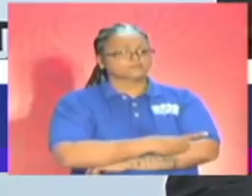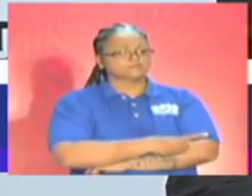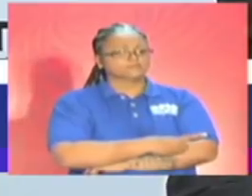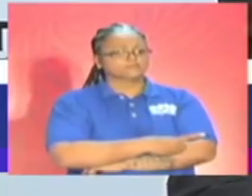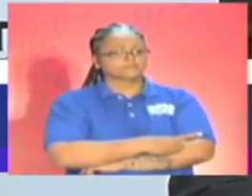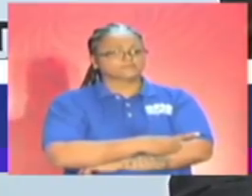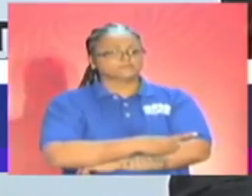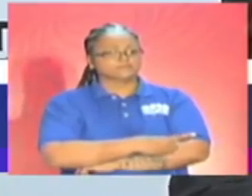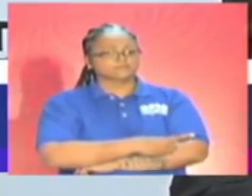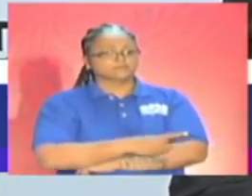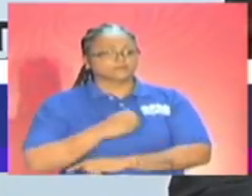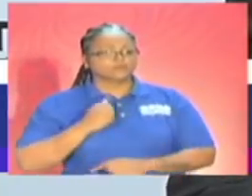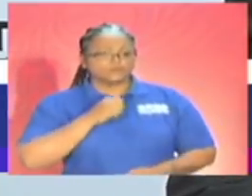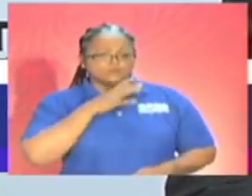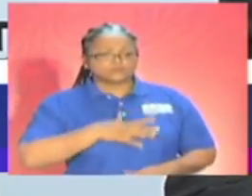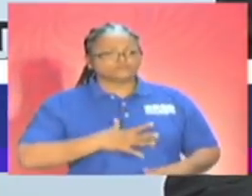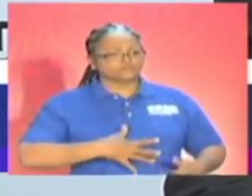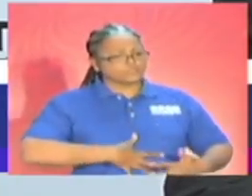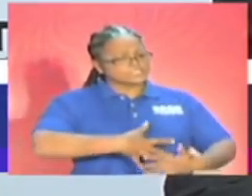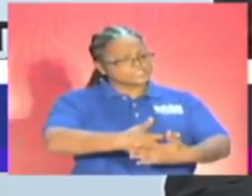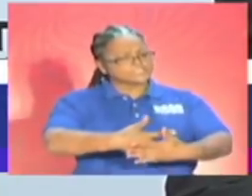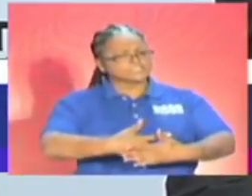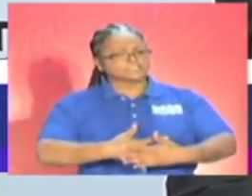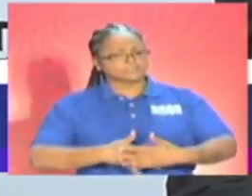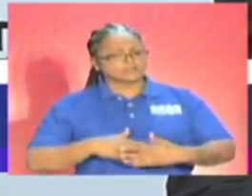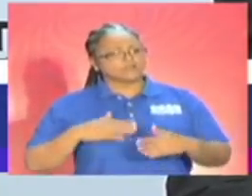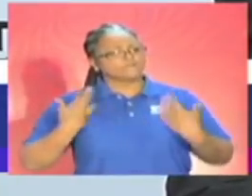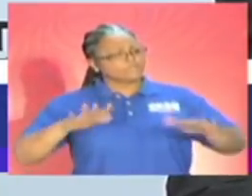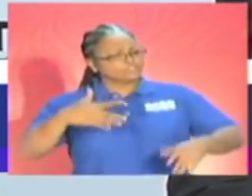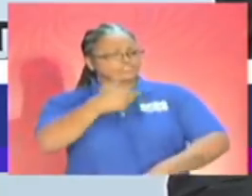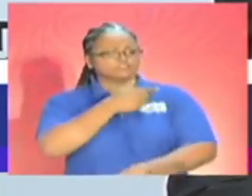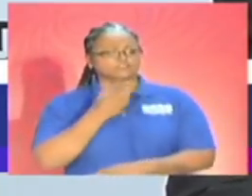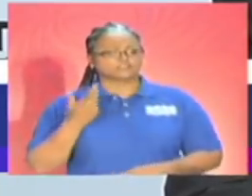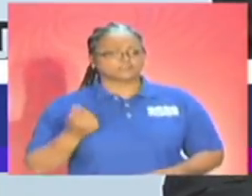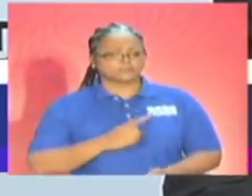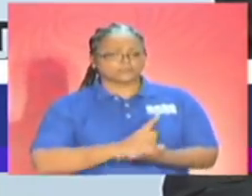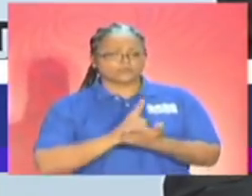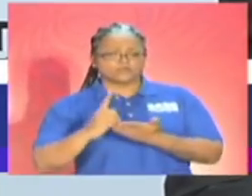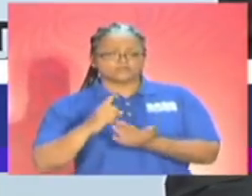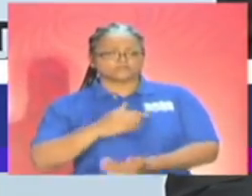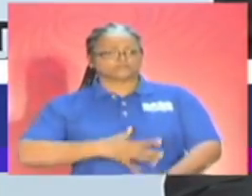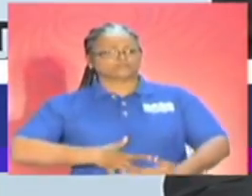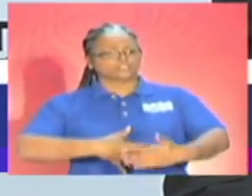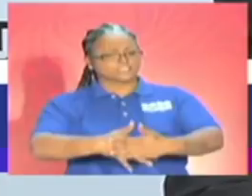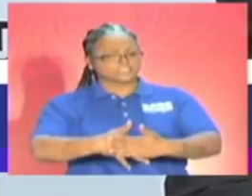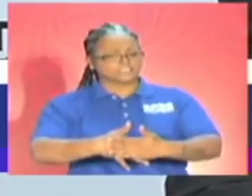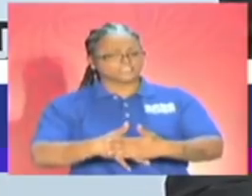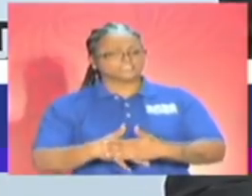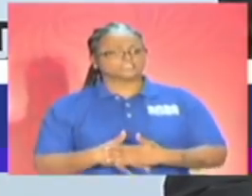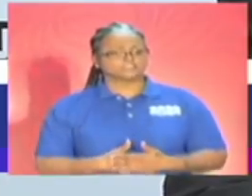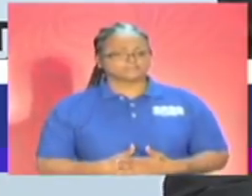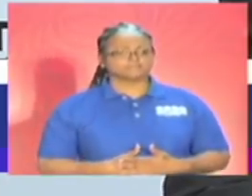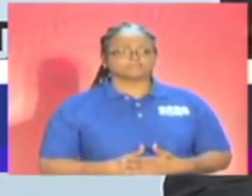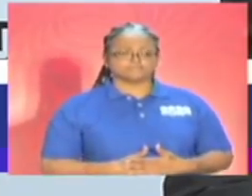or in their starting their second trimester. Of course, you know you need to get that letter from your